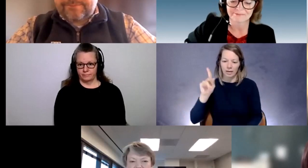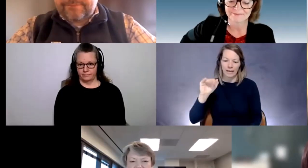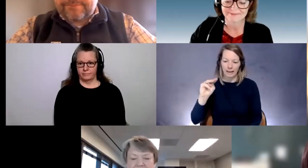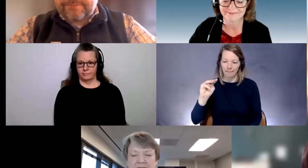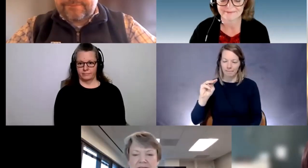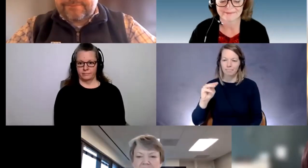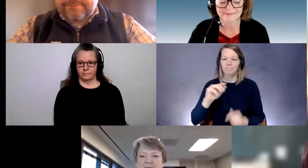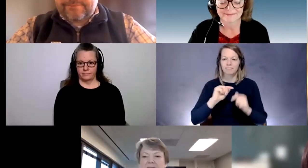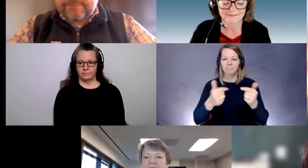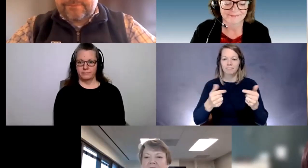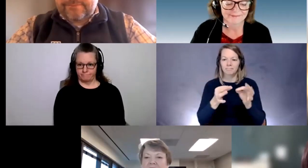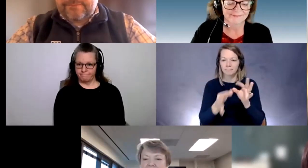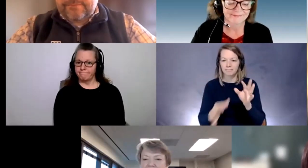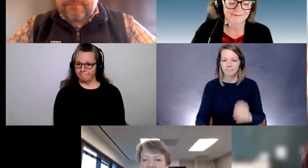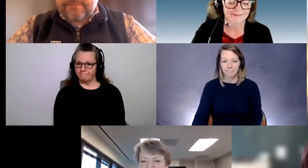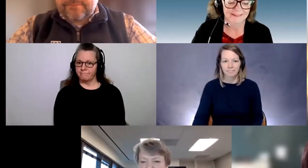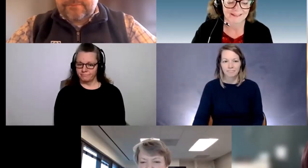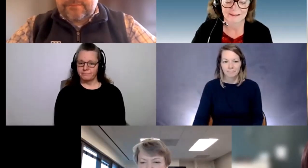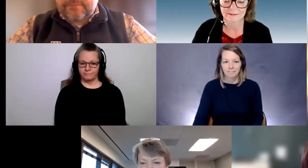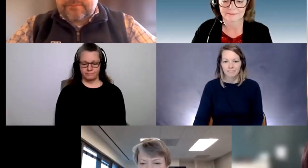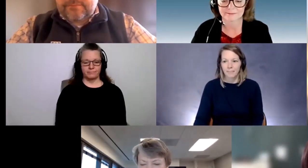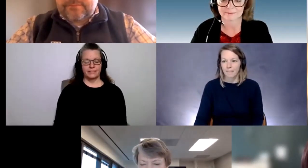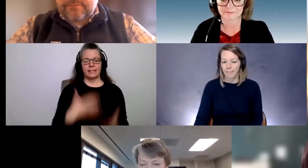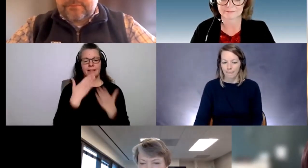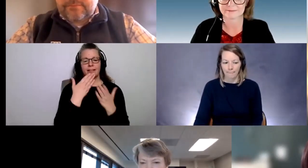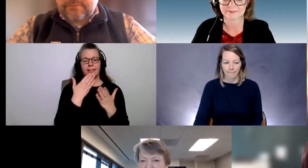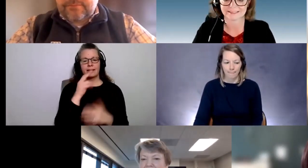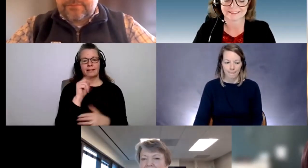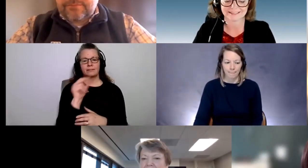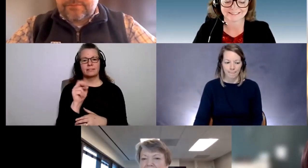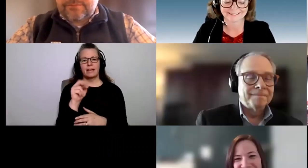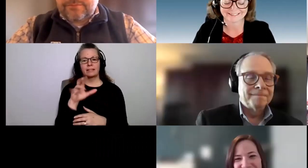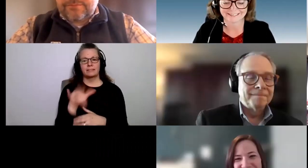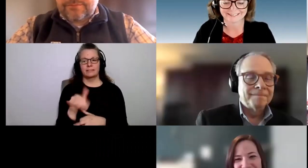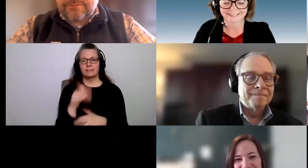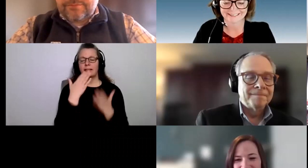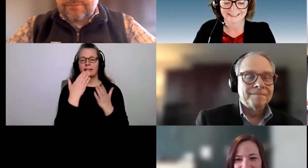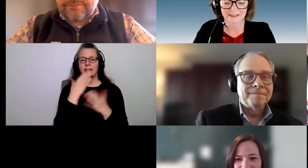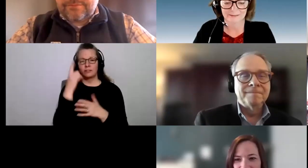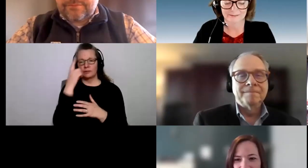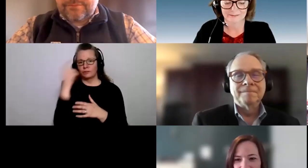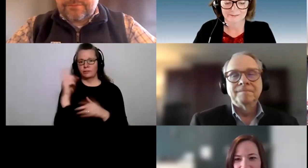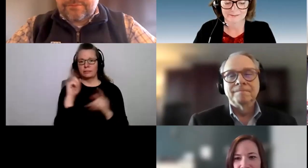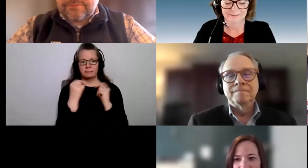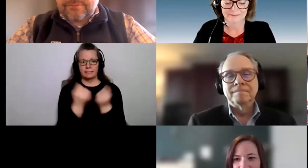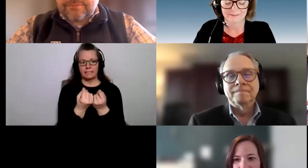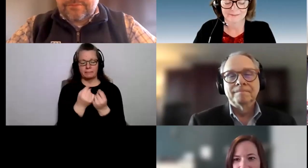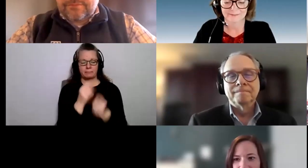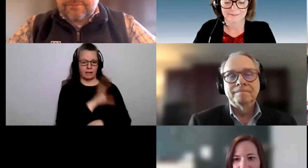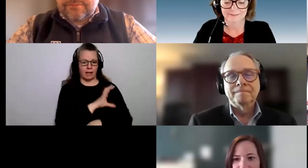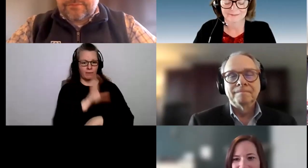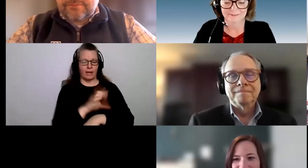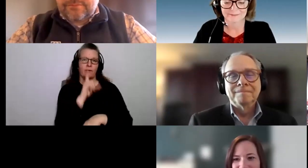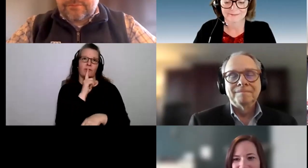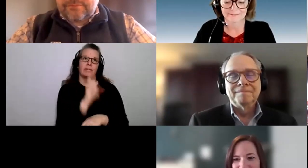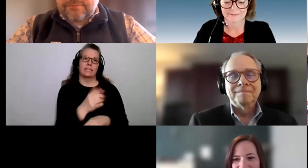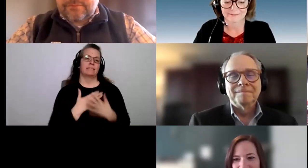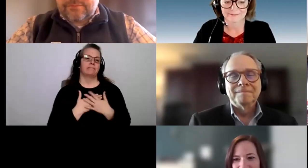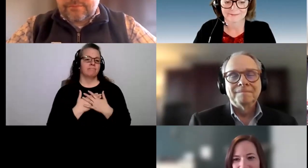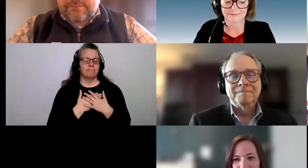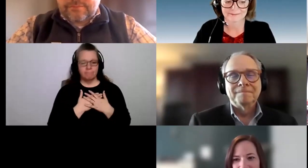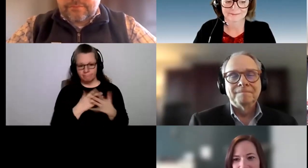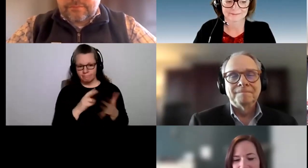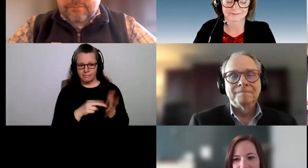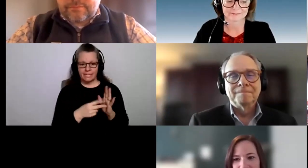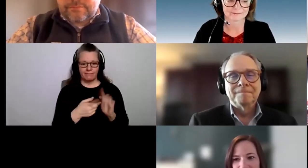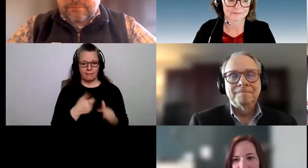Bimsteffer. Thank you, Nancy, and thank you, Dream Team in rural Colorado. I really do mean that from my heart. There's so much going